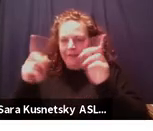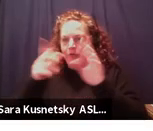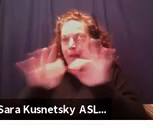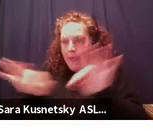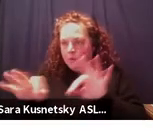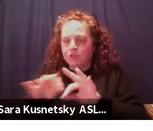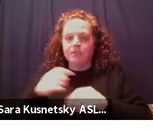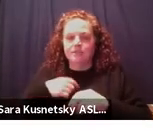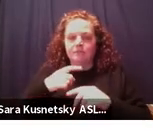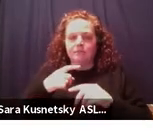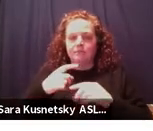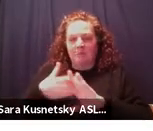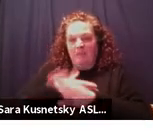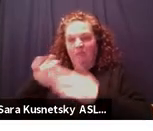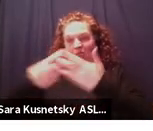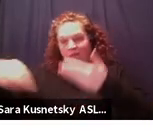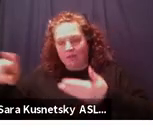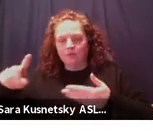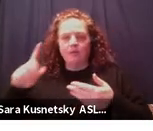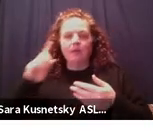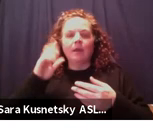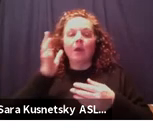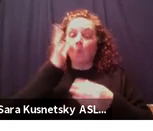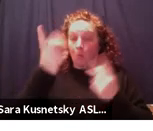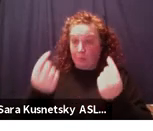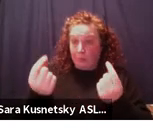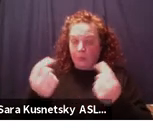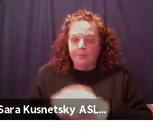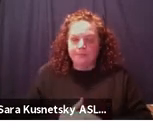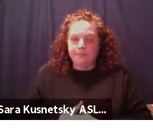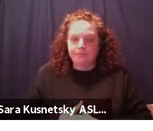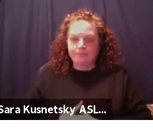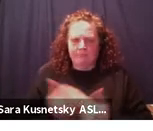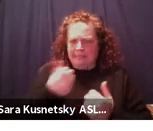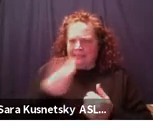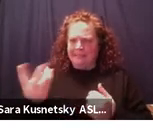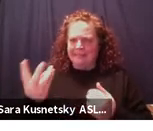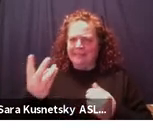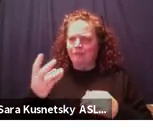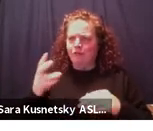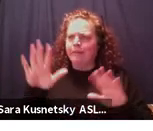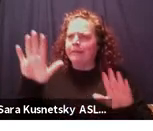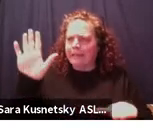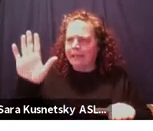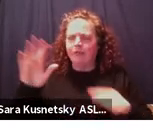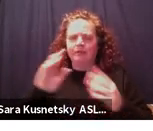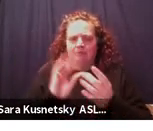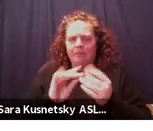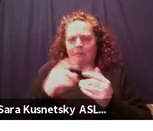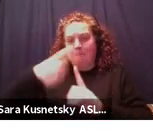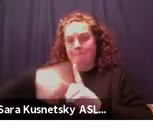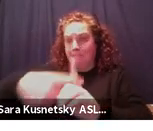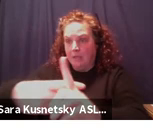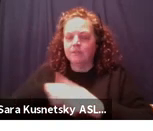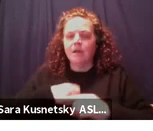And finally, I'll just give a preview of coming attractions. We have a number of hearings coming up over the next few months, and I look forward to engaging